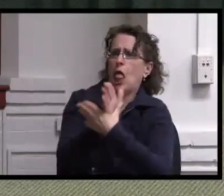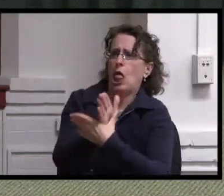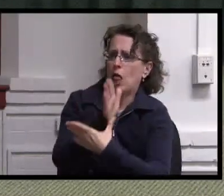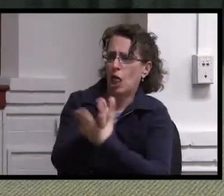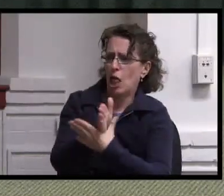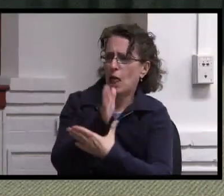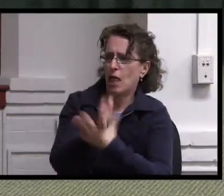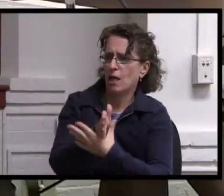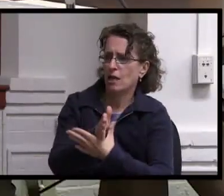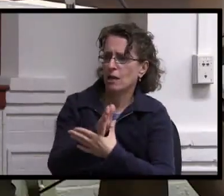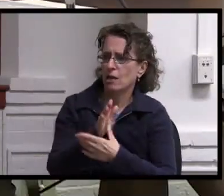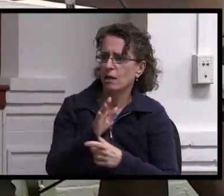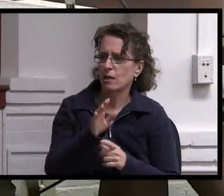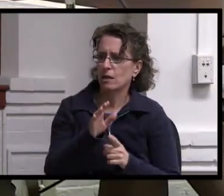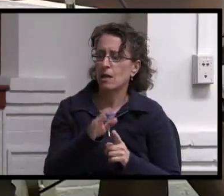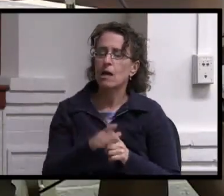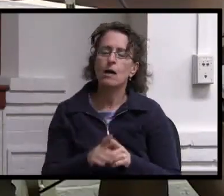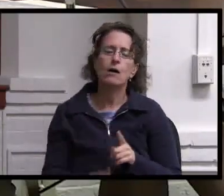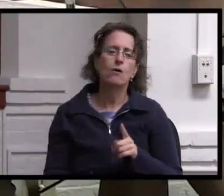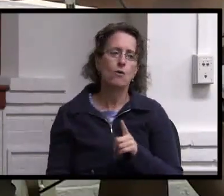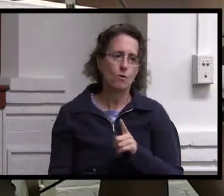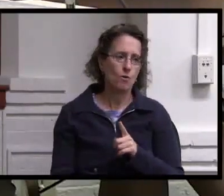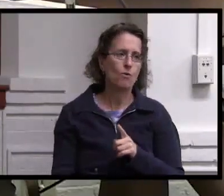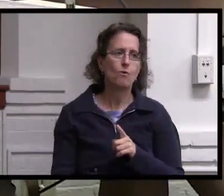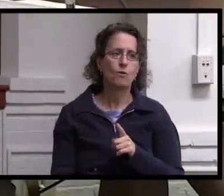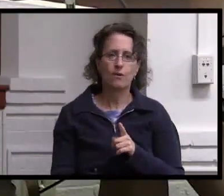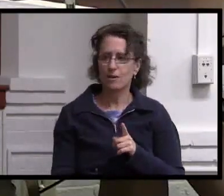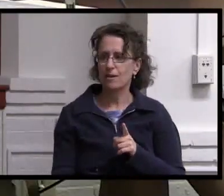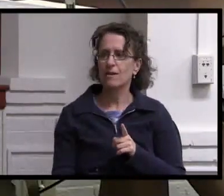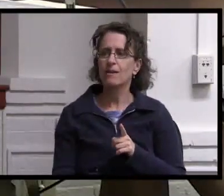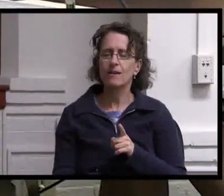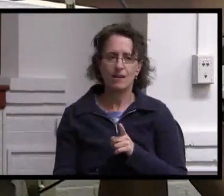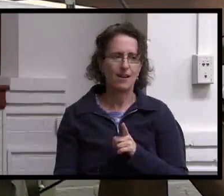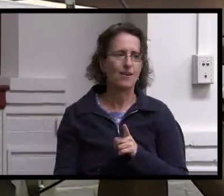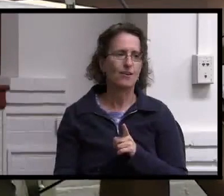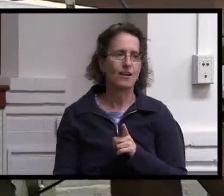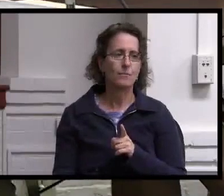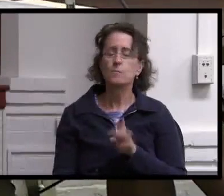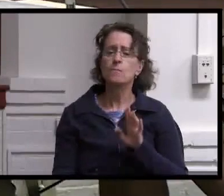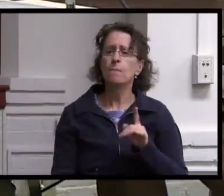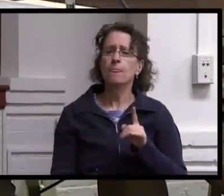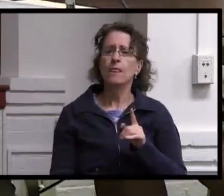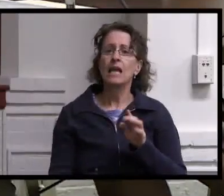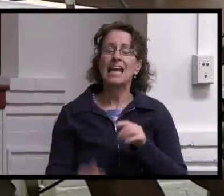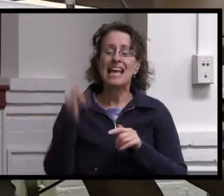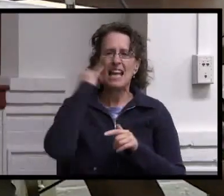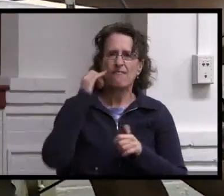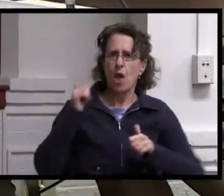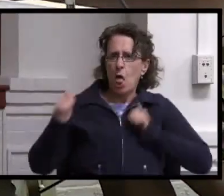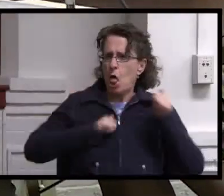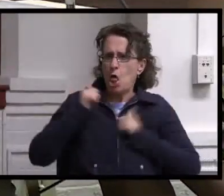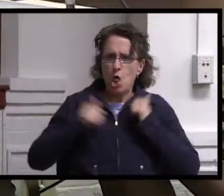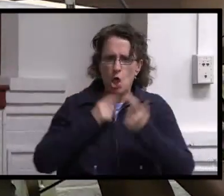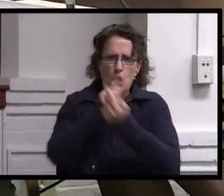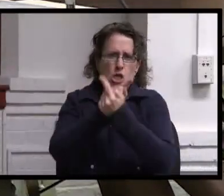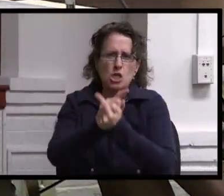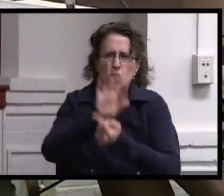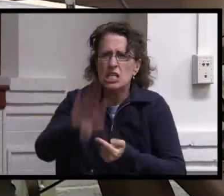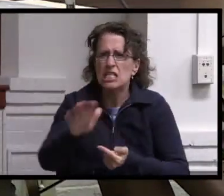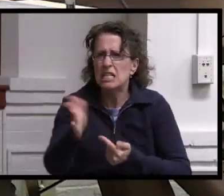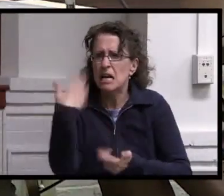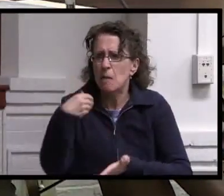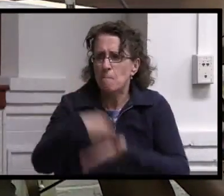good. Thank you. Basically, when it gets aggressive is when it becomes illegal. An individual standing there with a